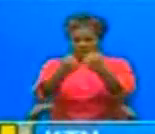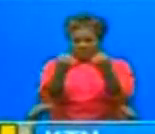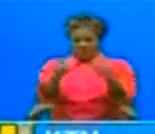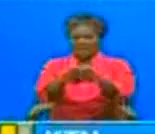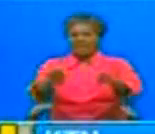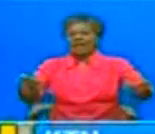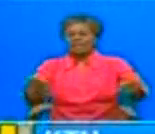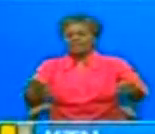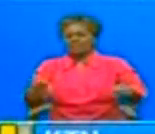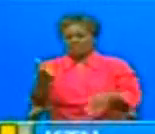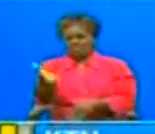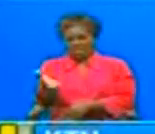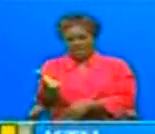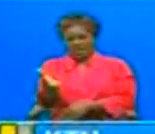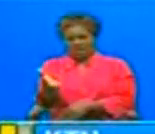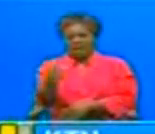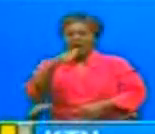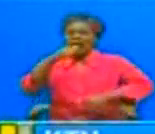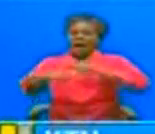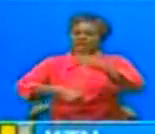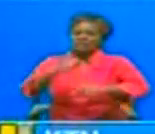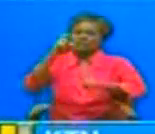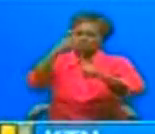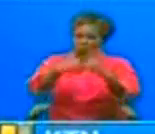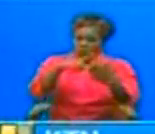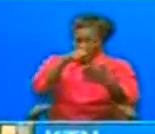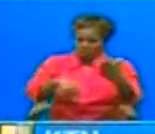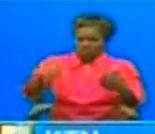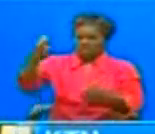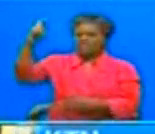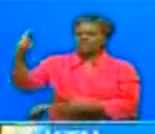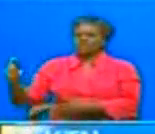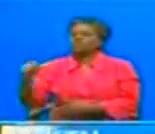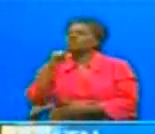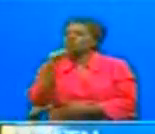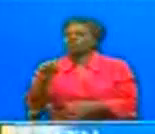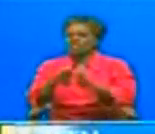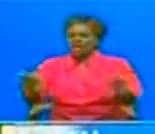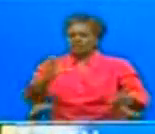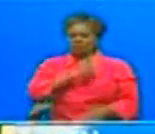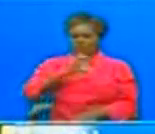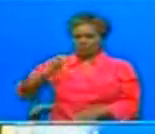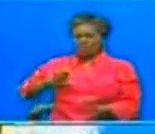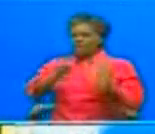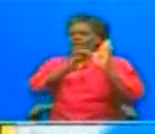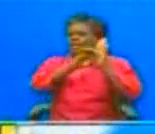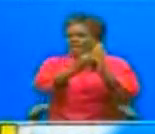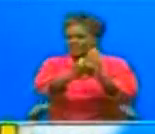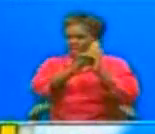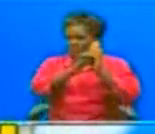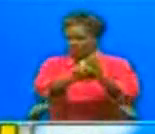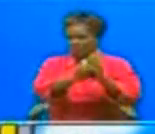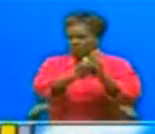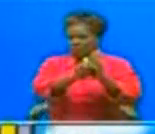land are more activities of the executive than the National Land Commission. Look at, for example,